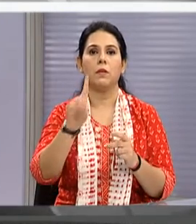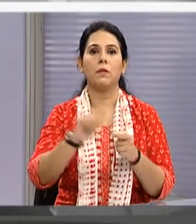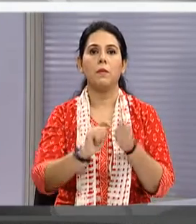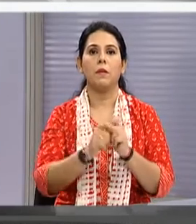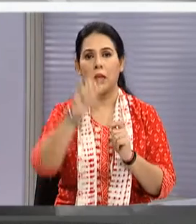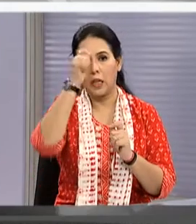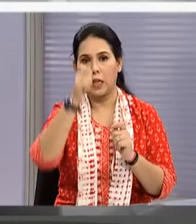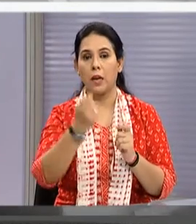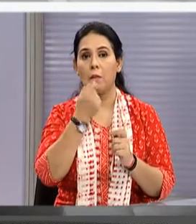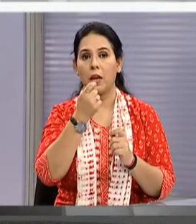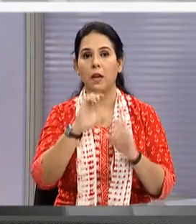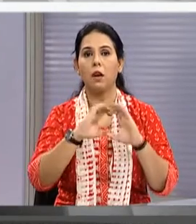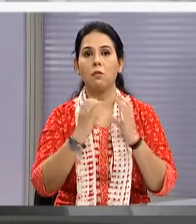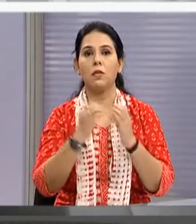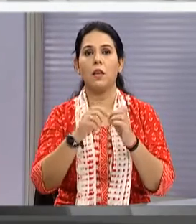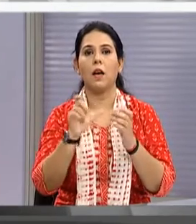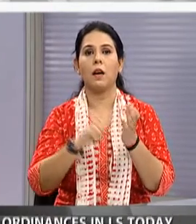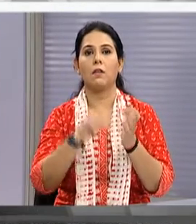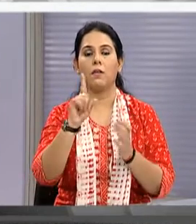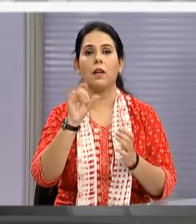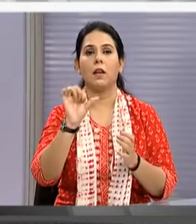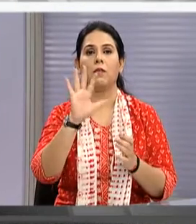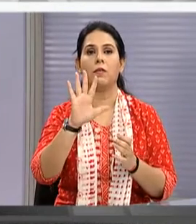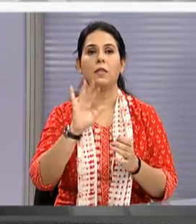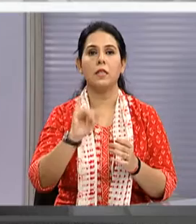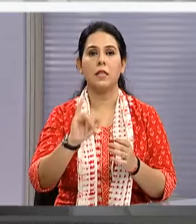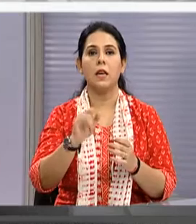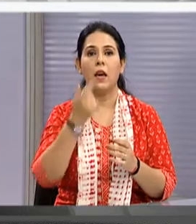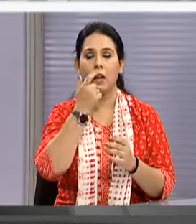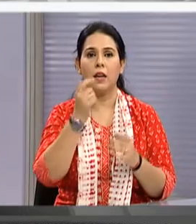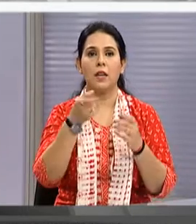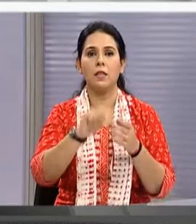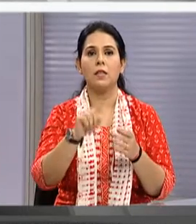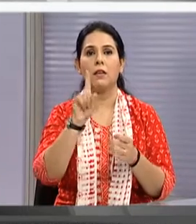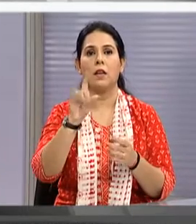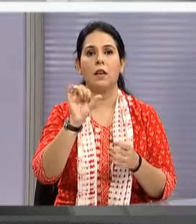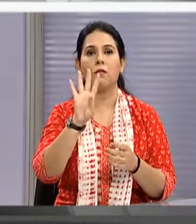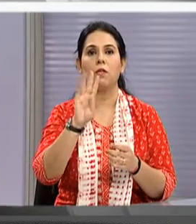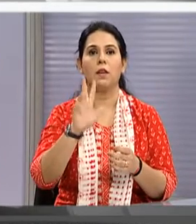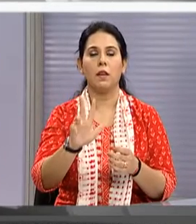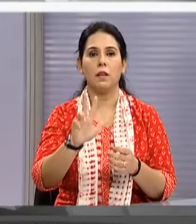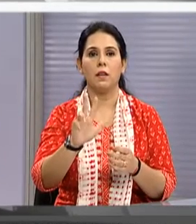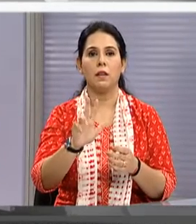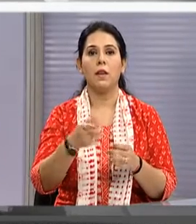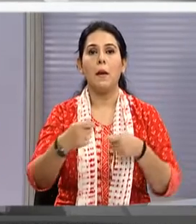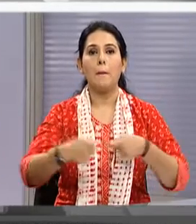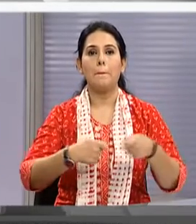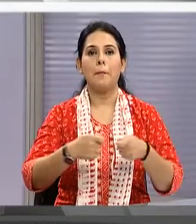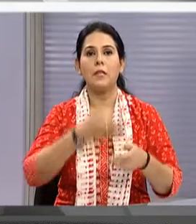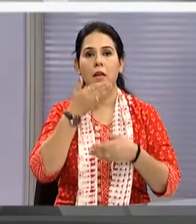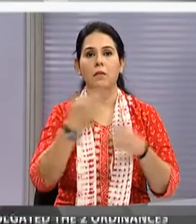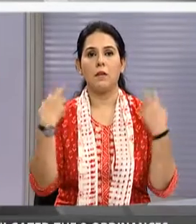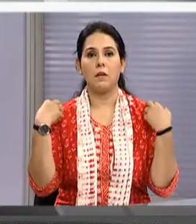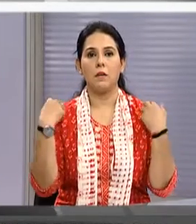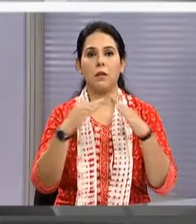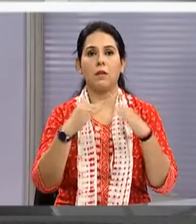the Indian Medical Council Act of 1956 and the Dentist Act of 1948. He said the Business Advisory